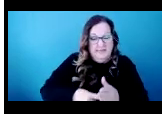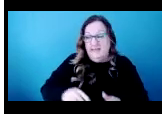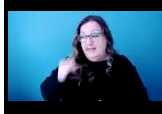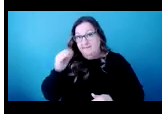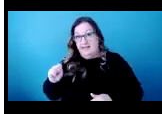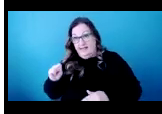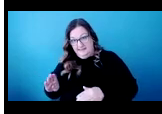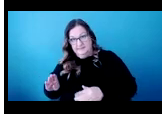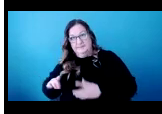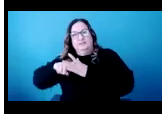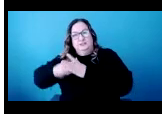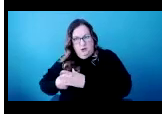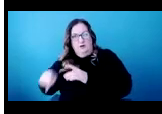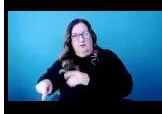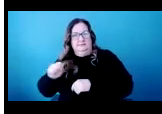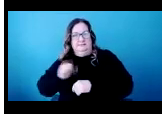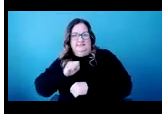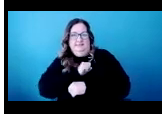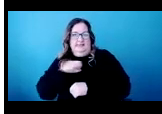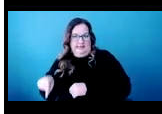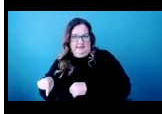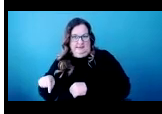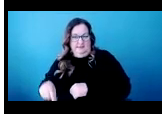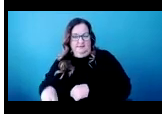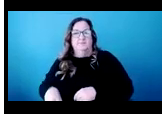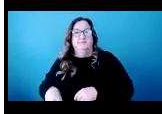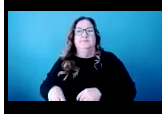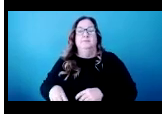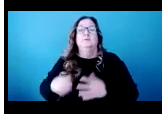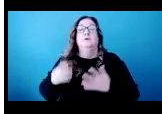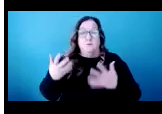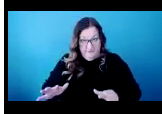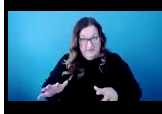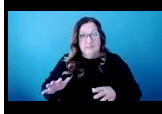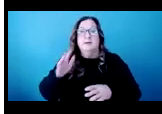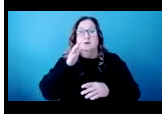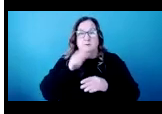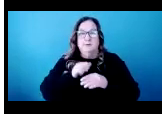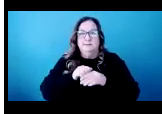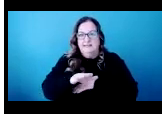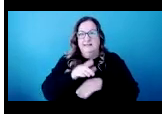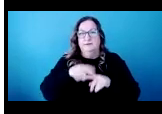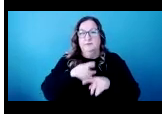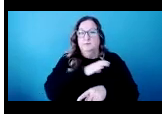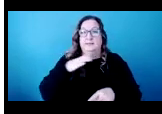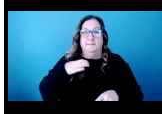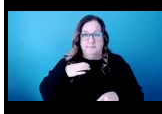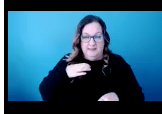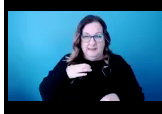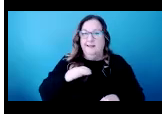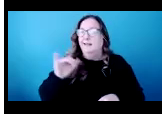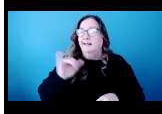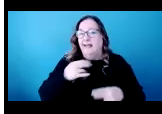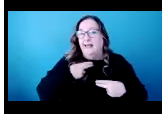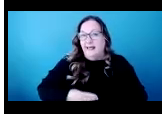first chamber, it'll get sent to a committee. Generally, I mentioned we see the Health and Human Services